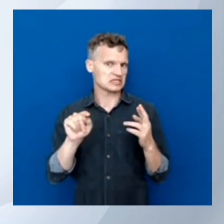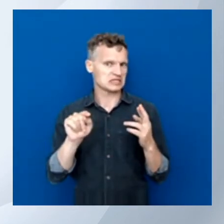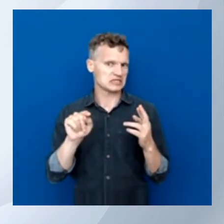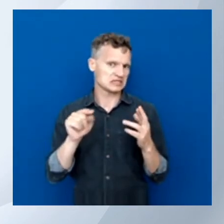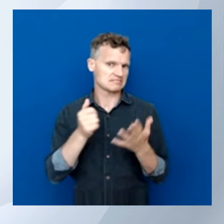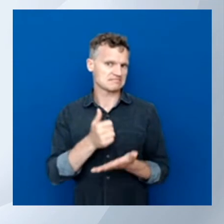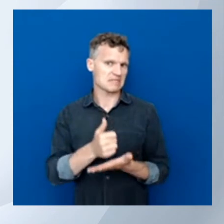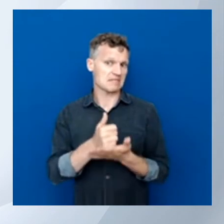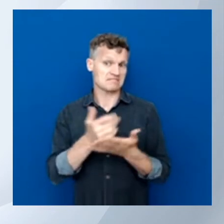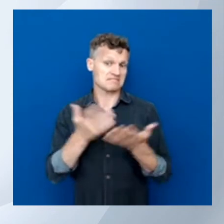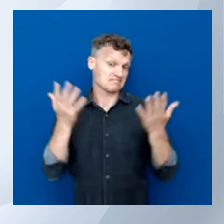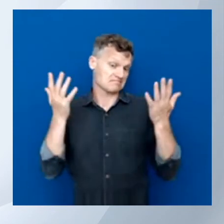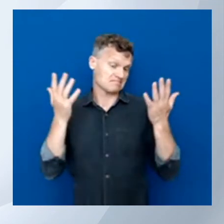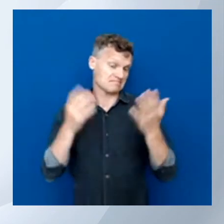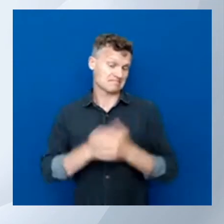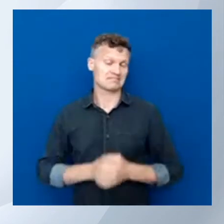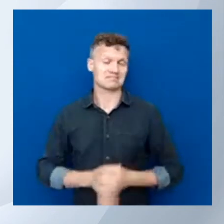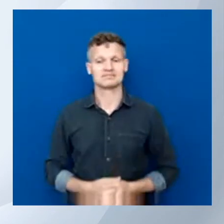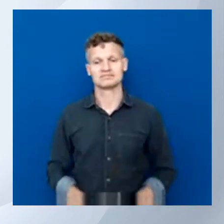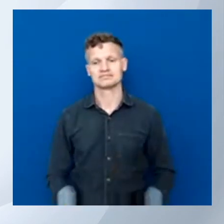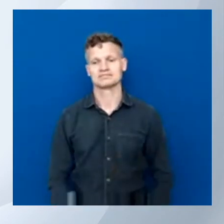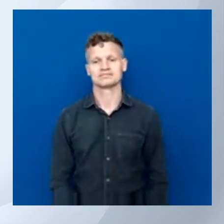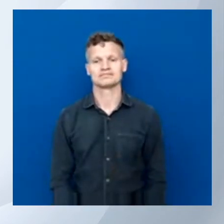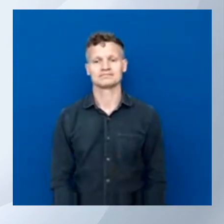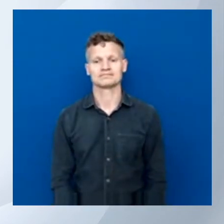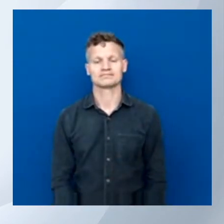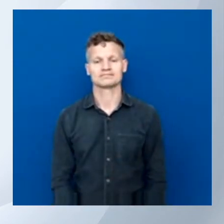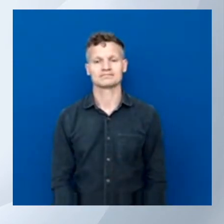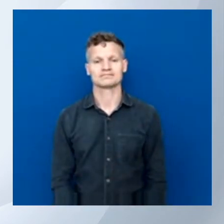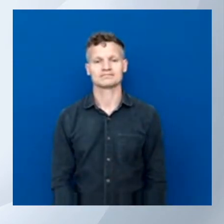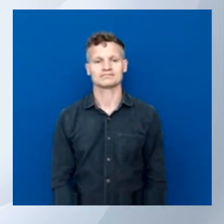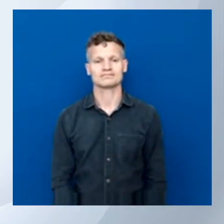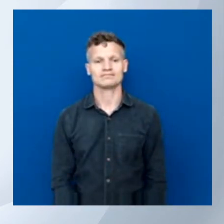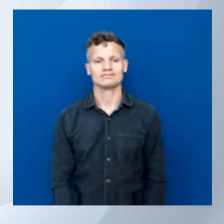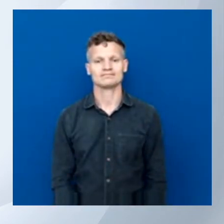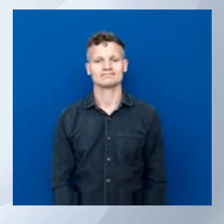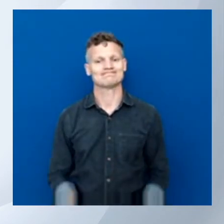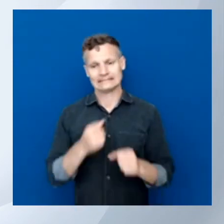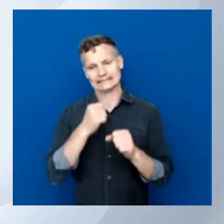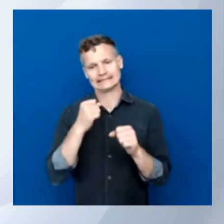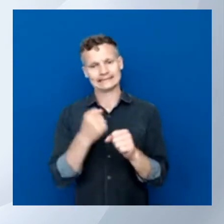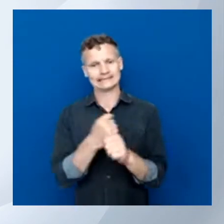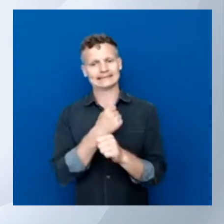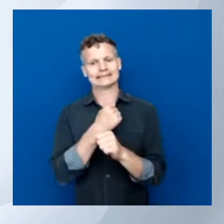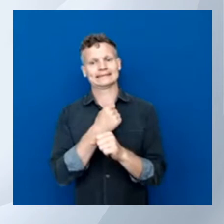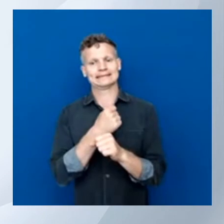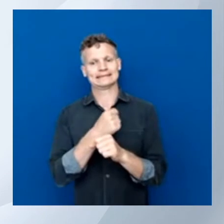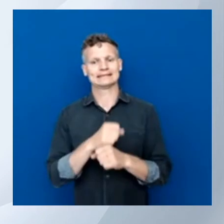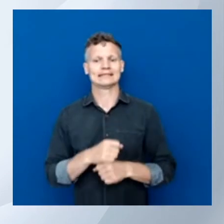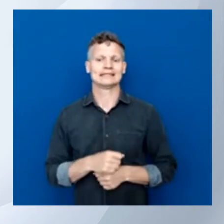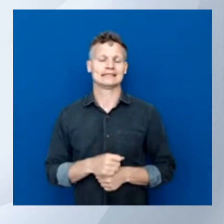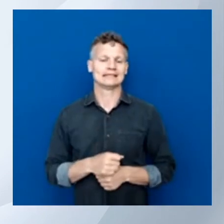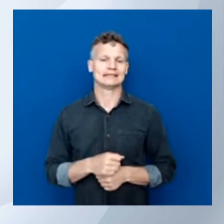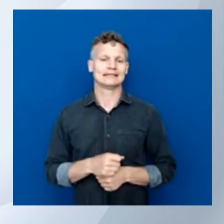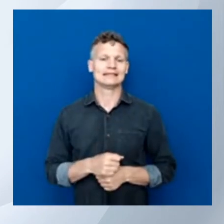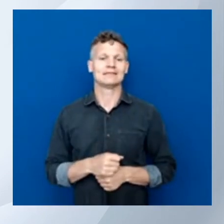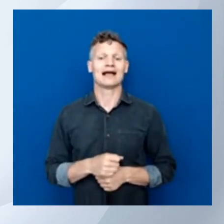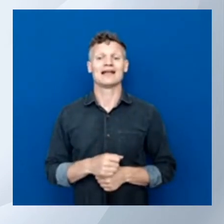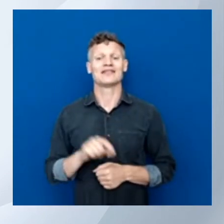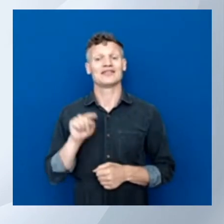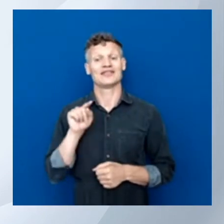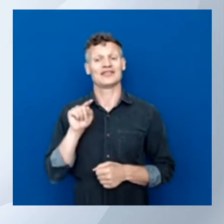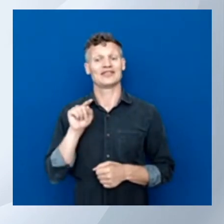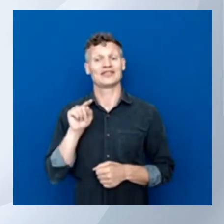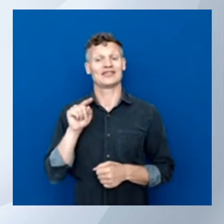Okay. Nope, looks like the demo gods aren't quite on our side. In theory, because that service is much closer to me than